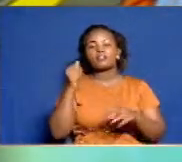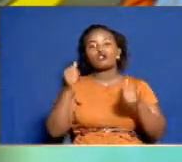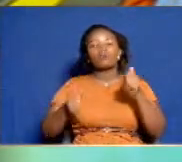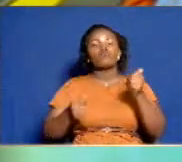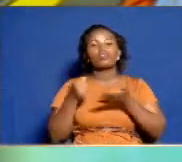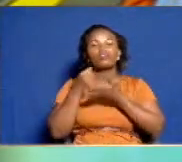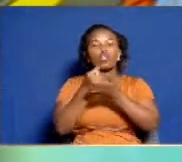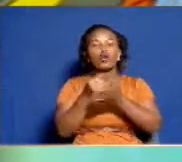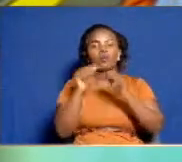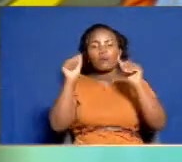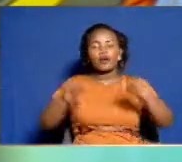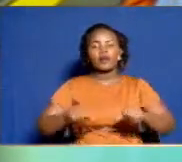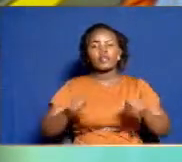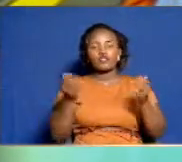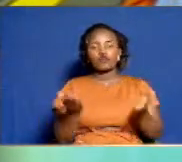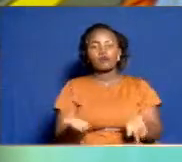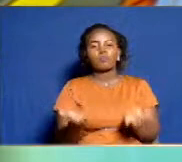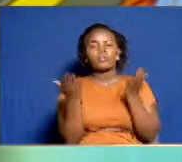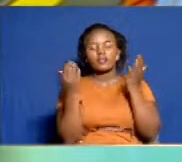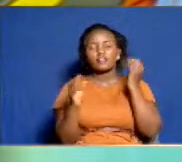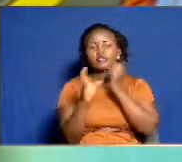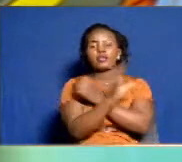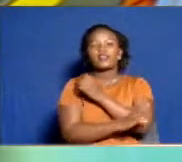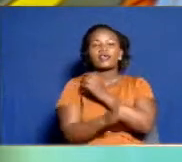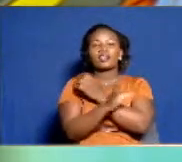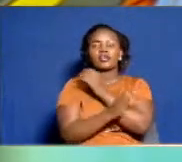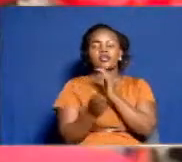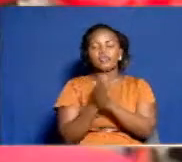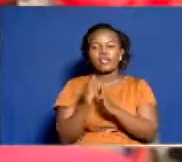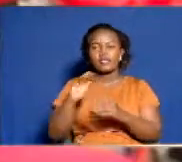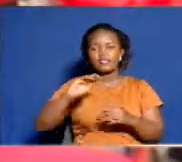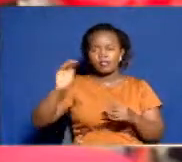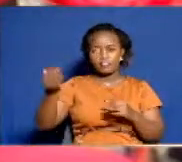and upgrading the country's ICT infrastructure.